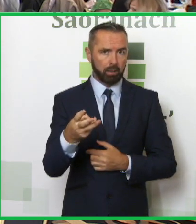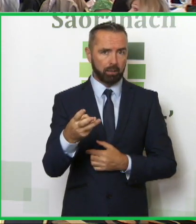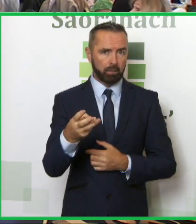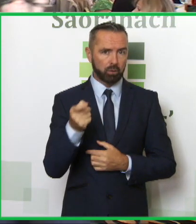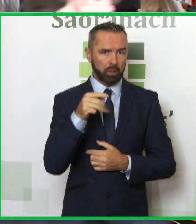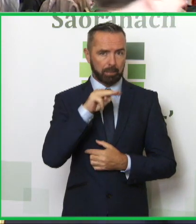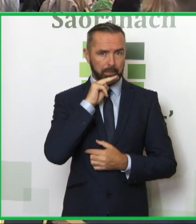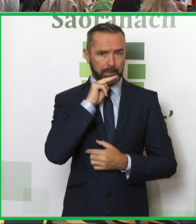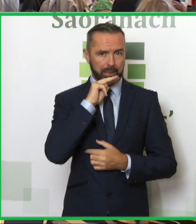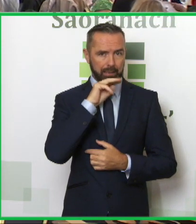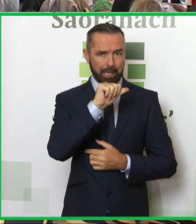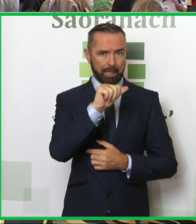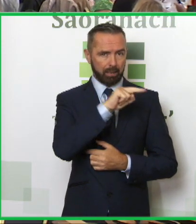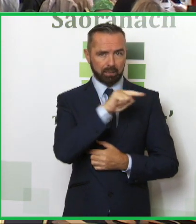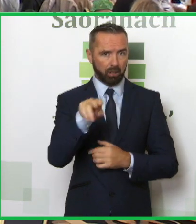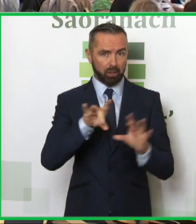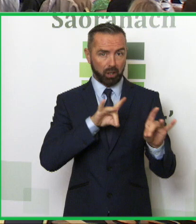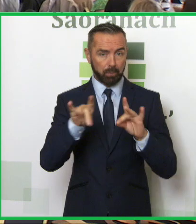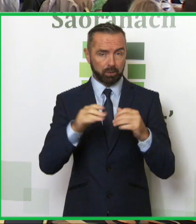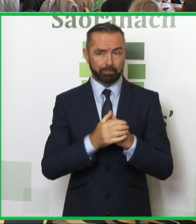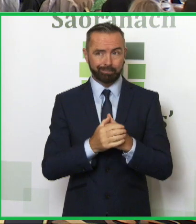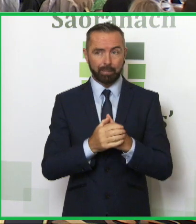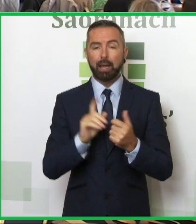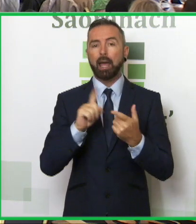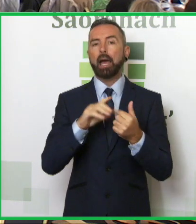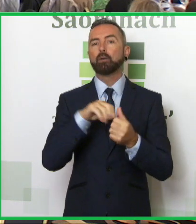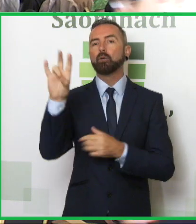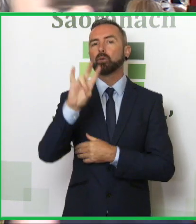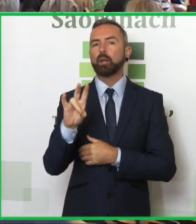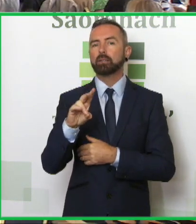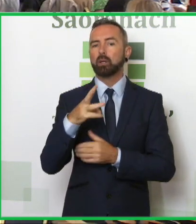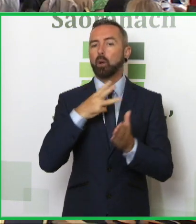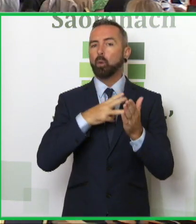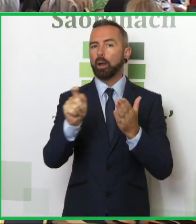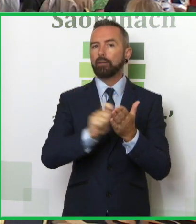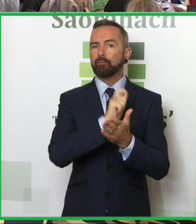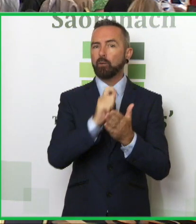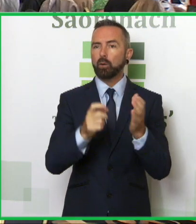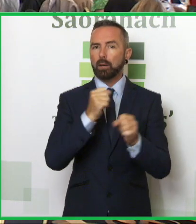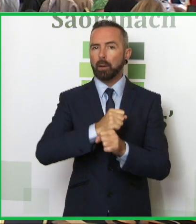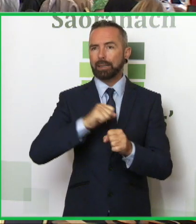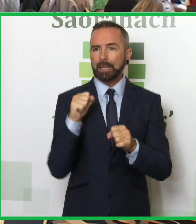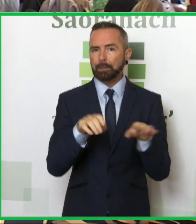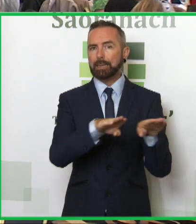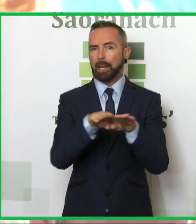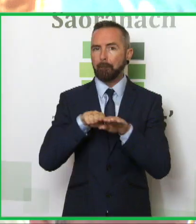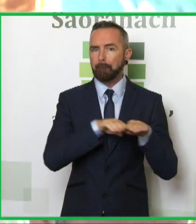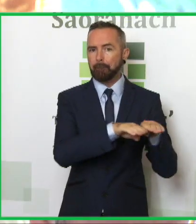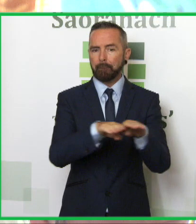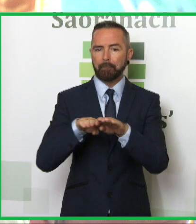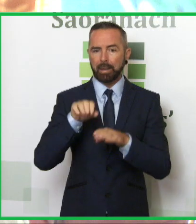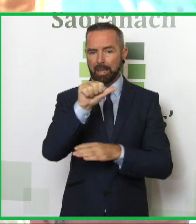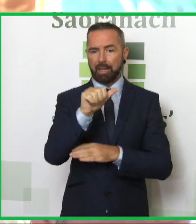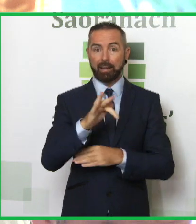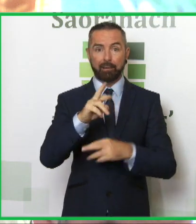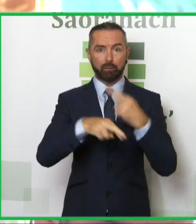not an option, really? And the other question is, when voting upon keeping the status quo or not, which is A now, if the room